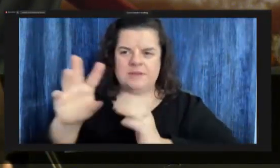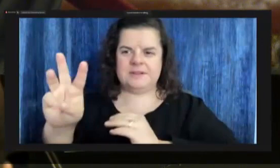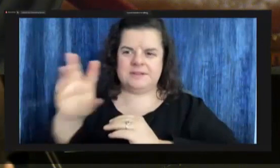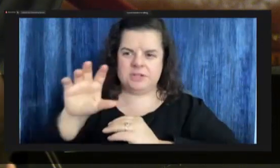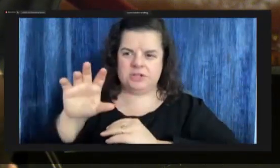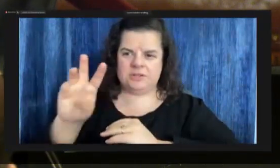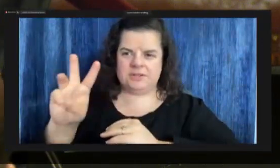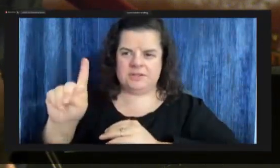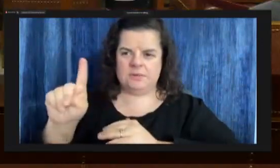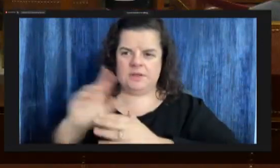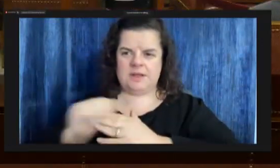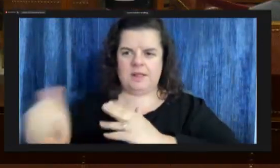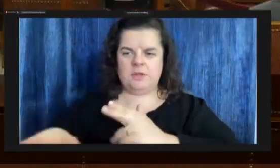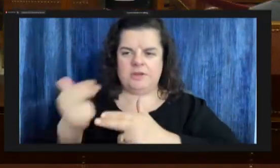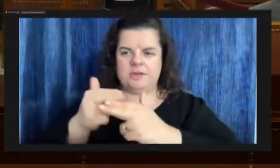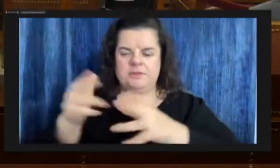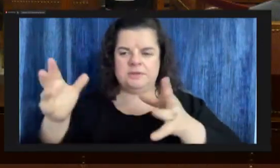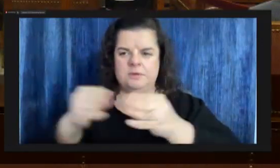$291,661 increase.